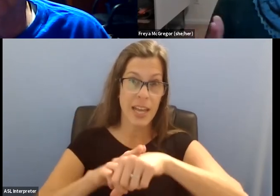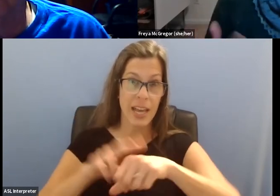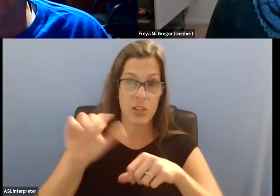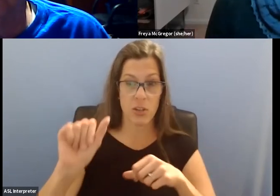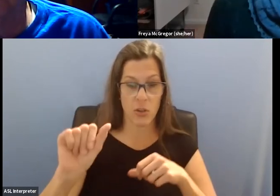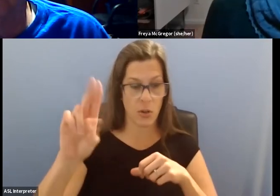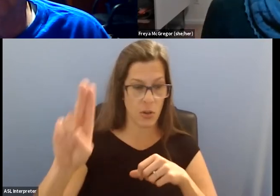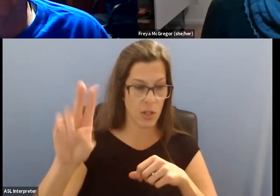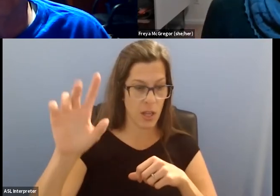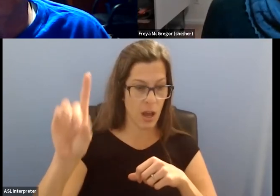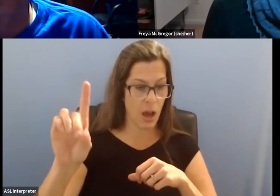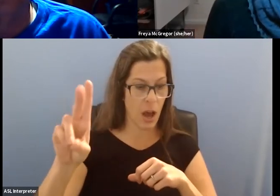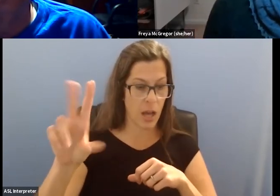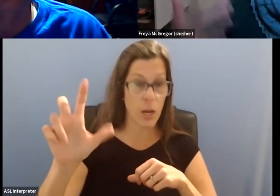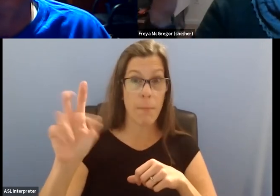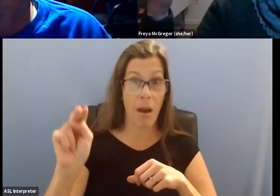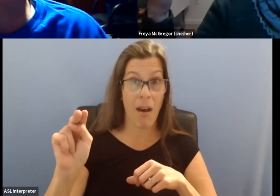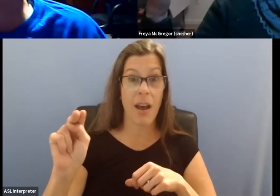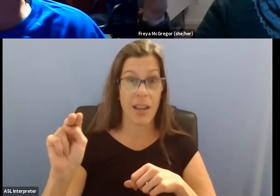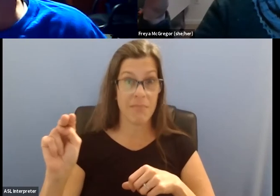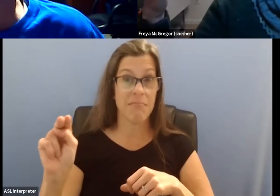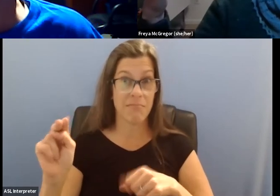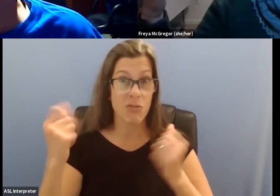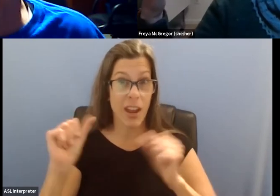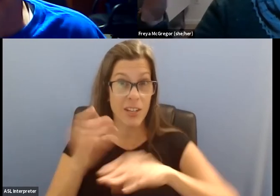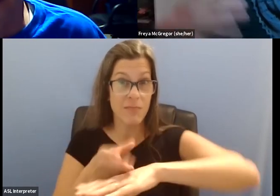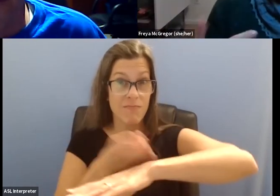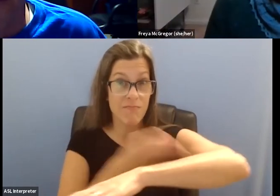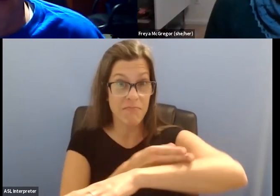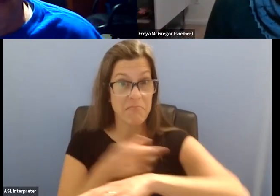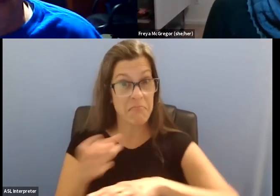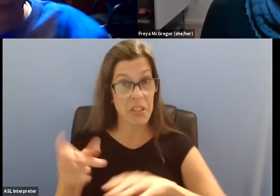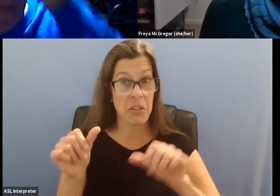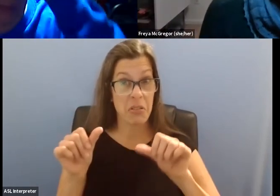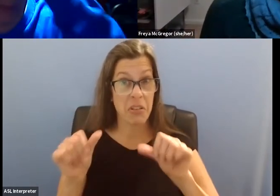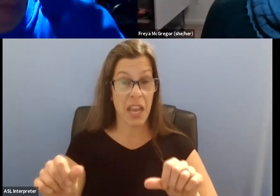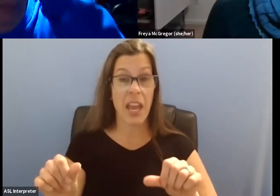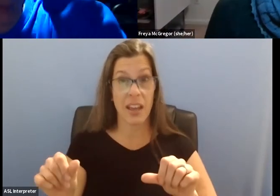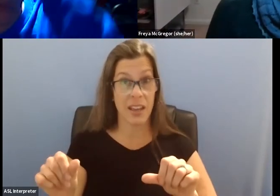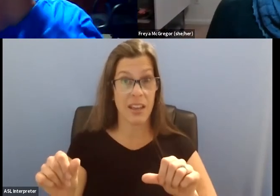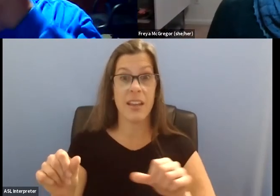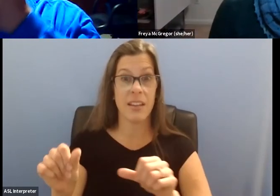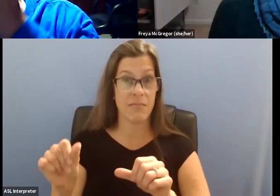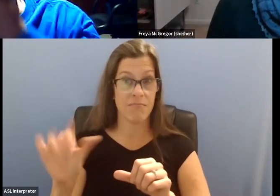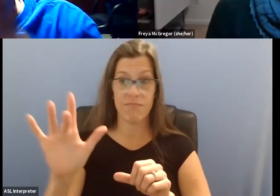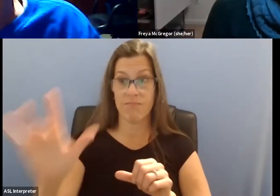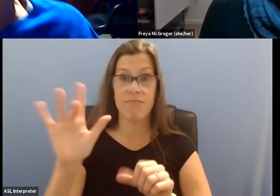can submit to the bird ability map. Uh, and you just do a pretty straightforward survey telling us what access features are available,